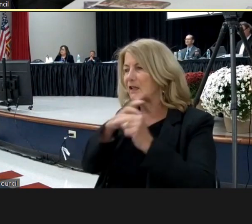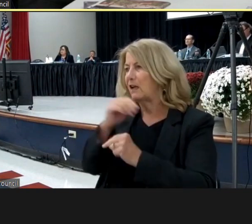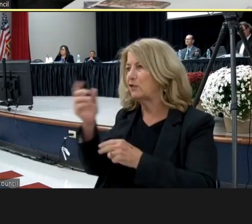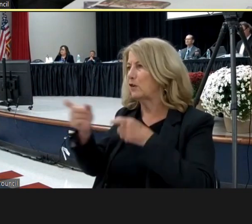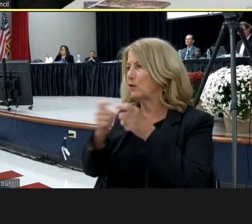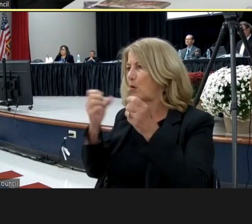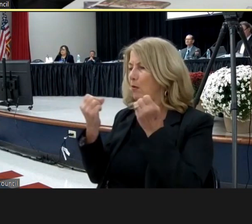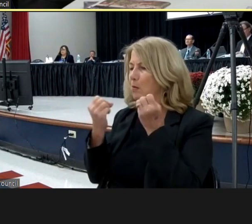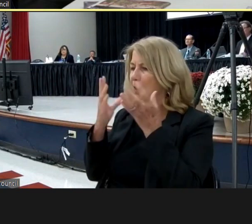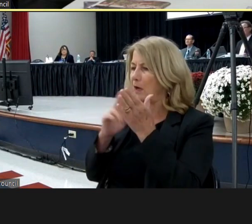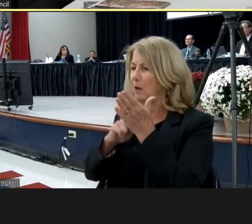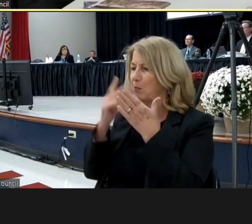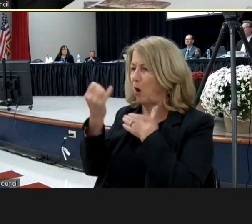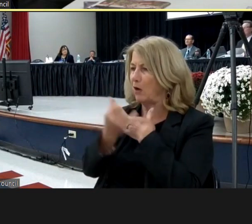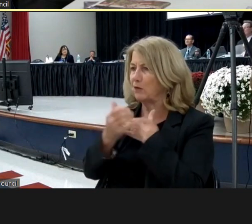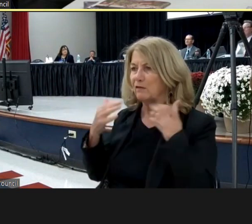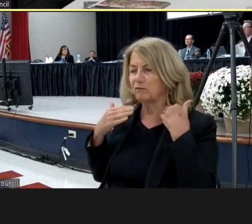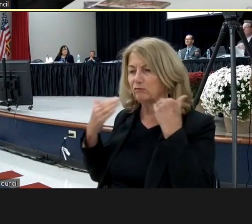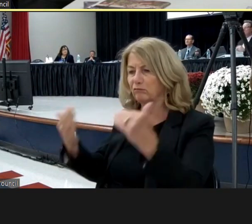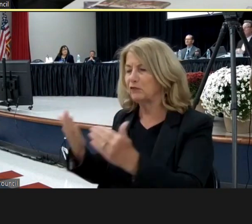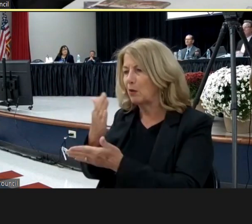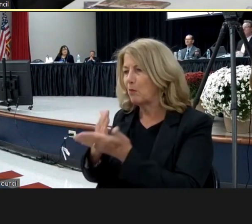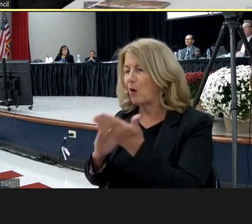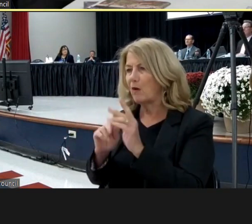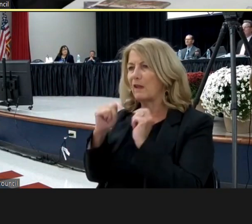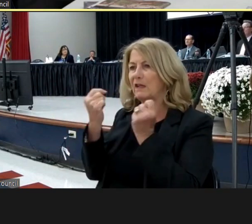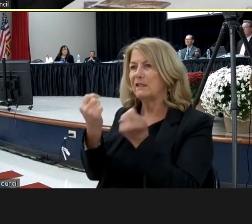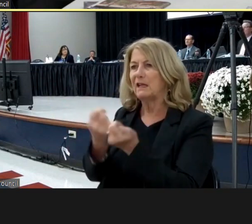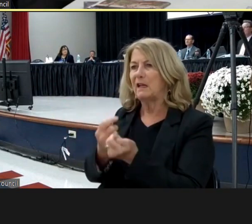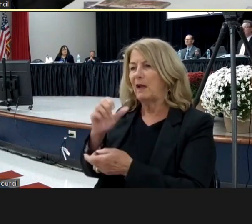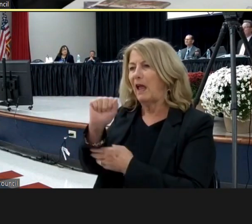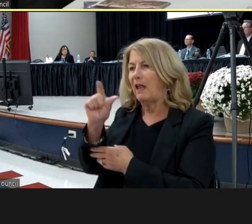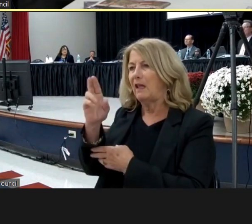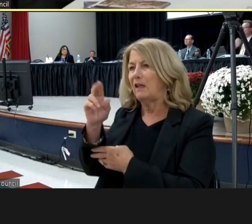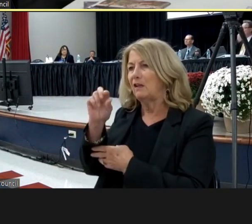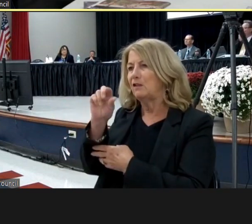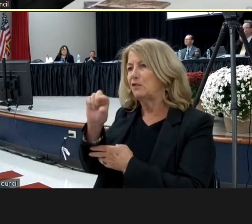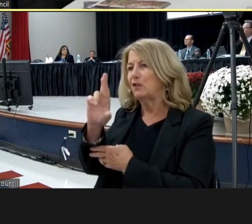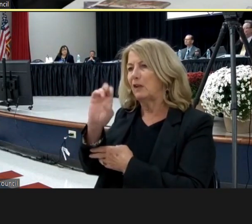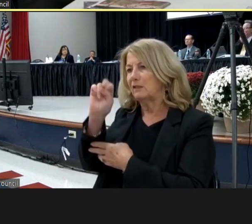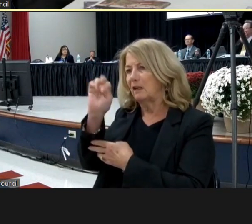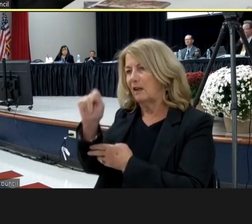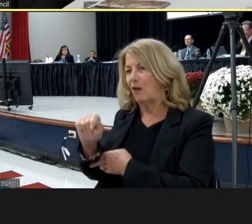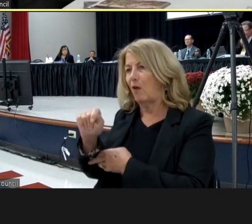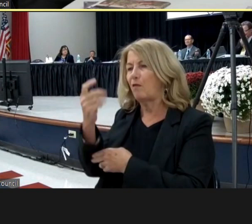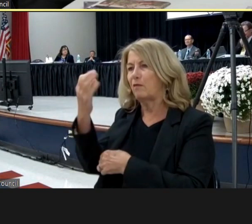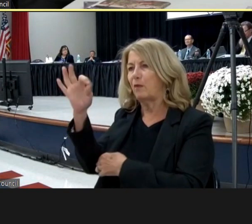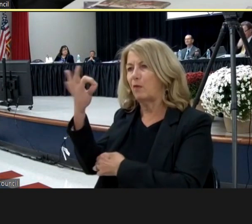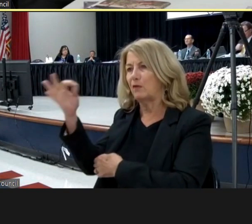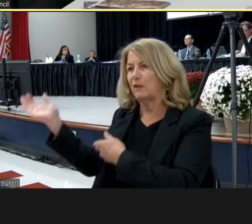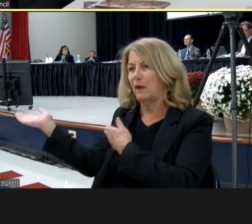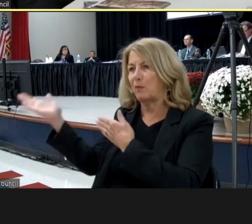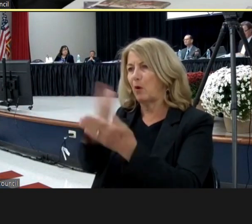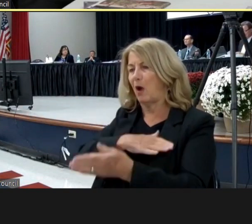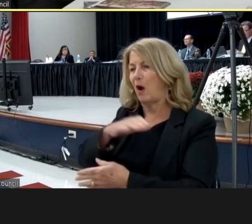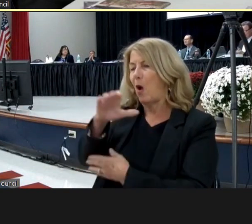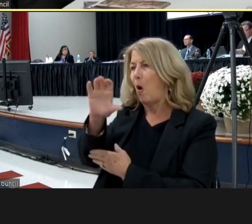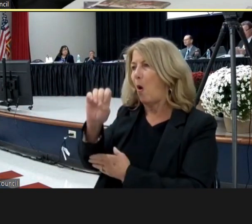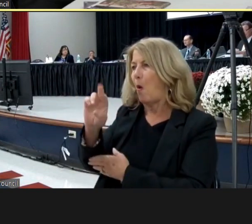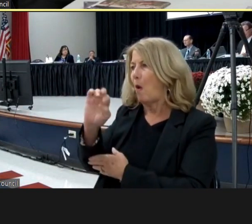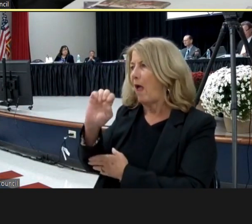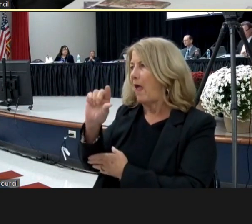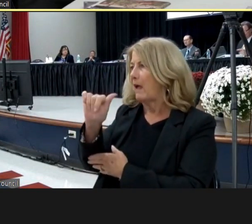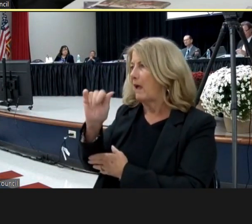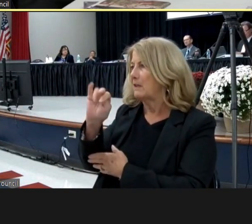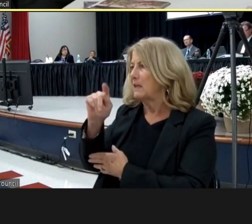projects forward. She was a part of the team that built the Asian Forest exhibit that brought orangutans to the zoo. She's